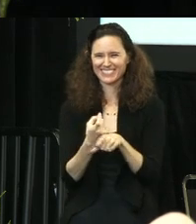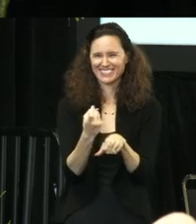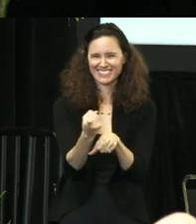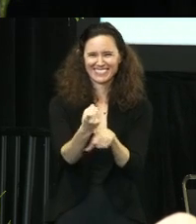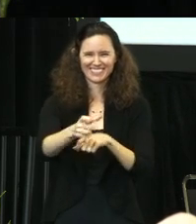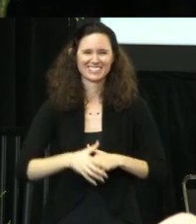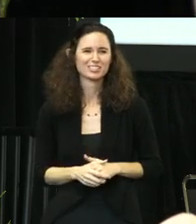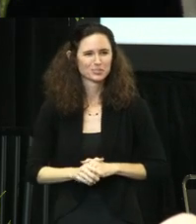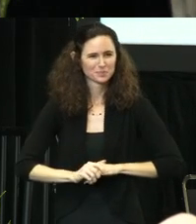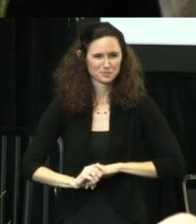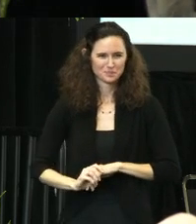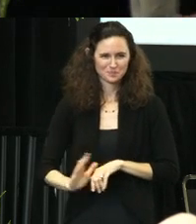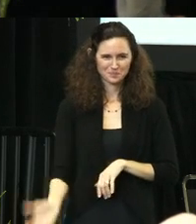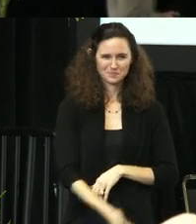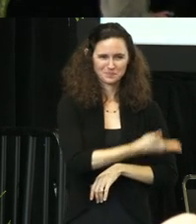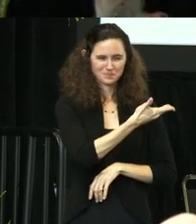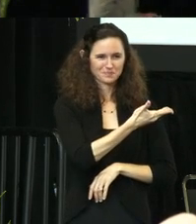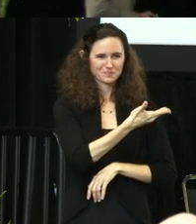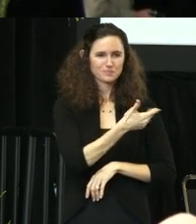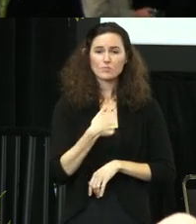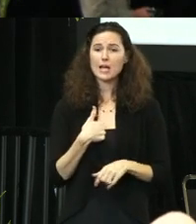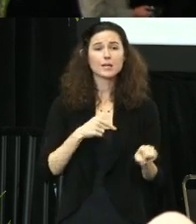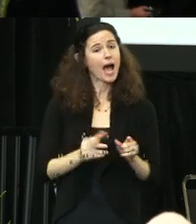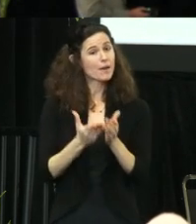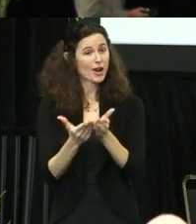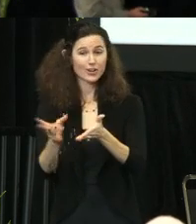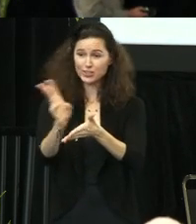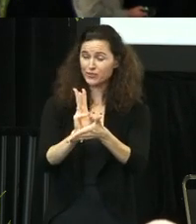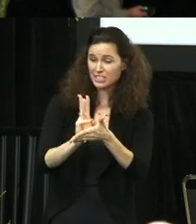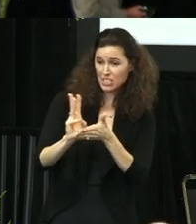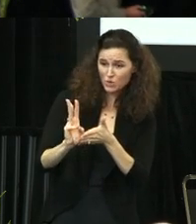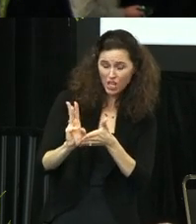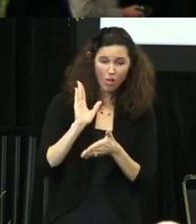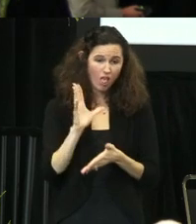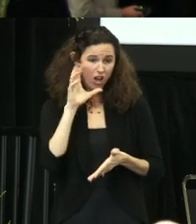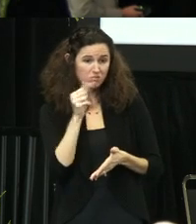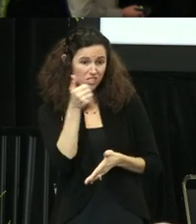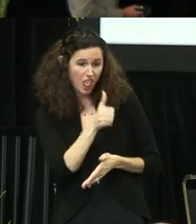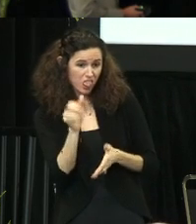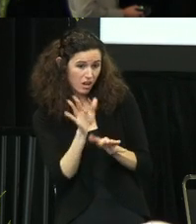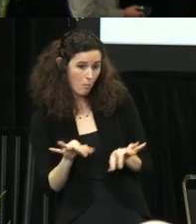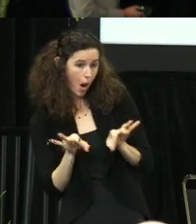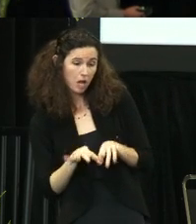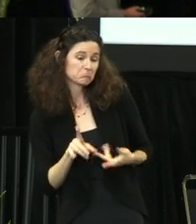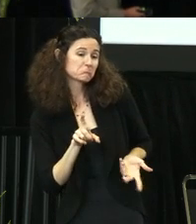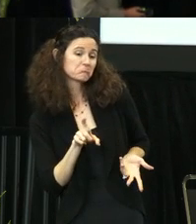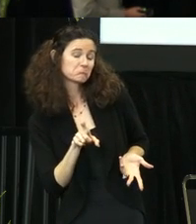all right. What happened? Hey, Prof. I'm going on a cruise for 6 weeks in the middle of the semester. Did I miss anything important?